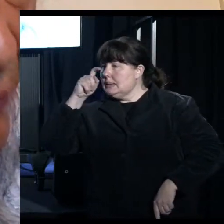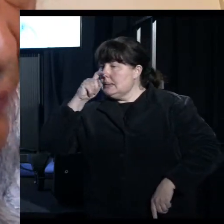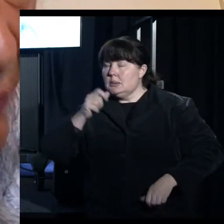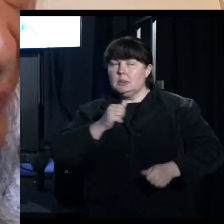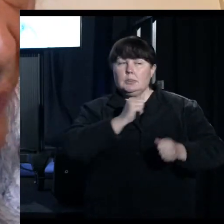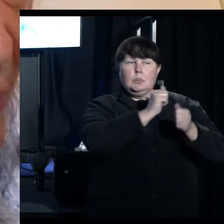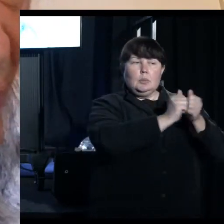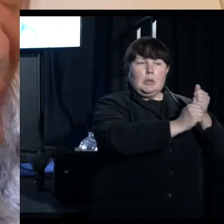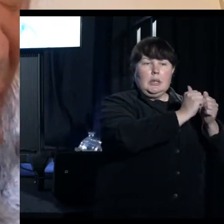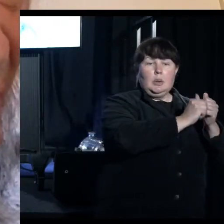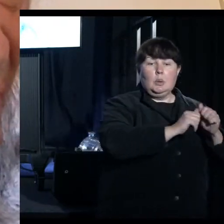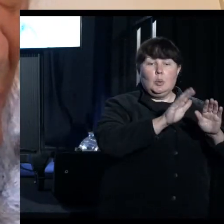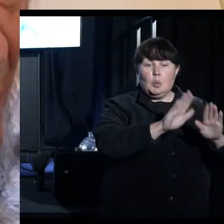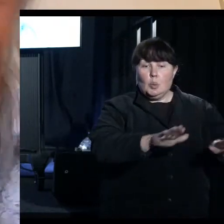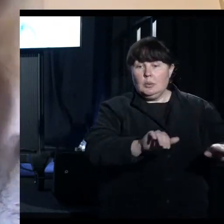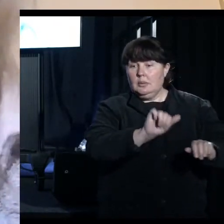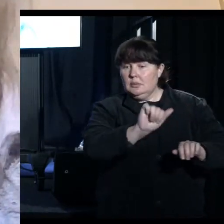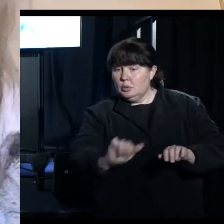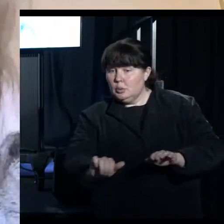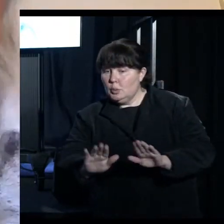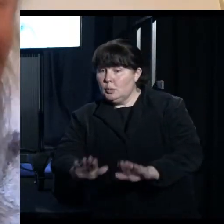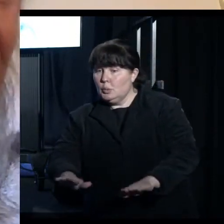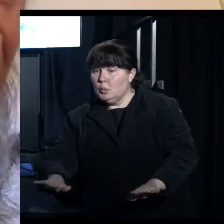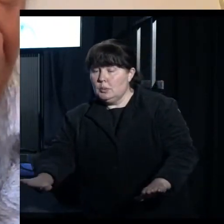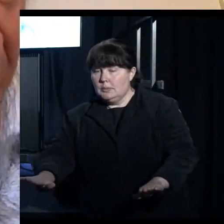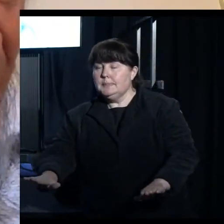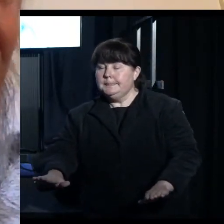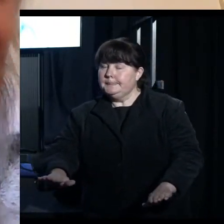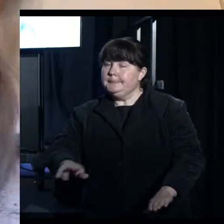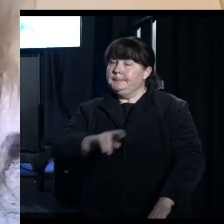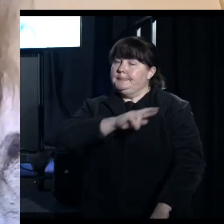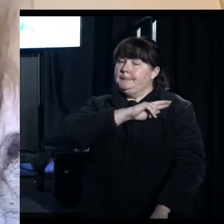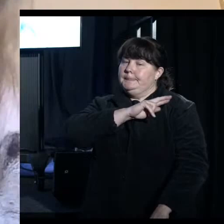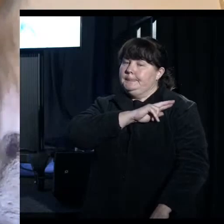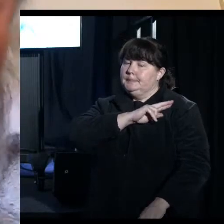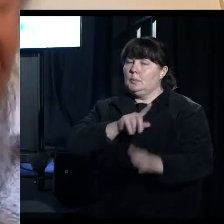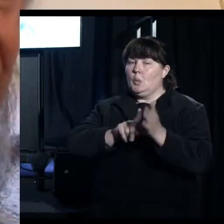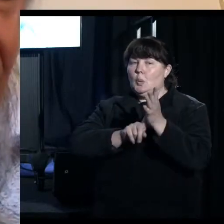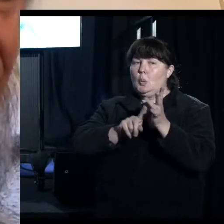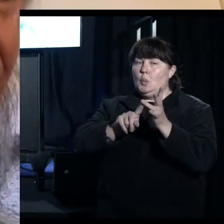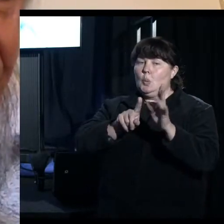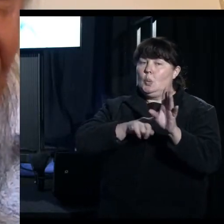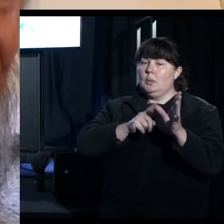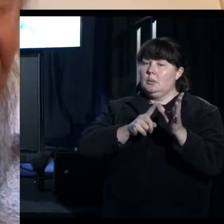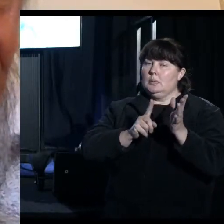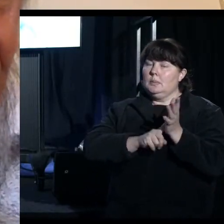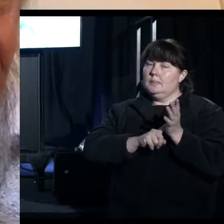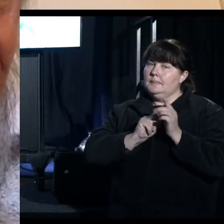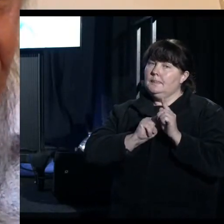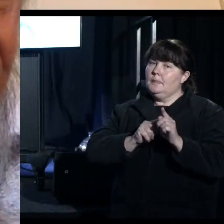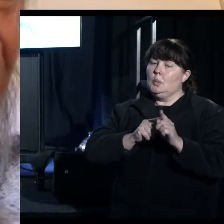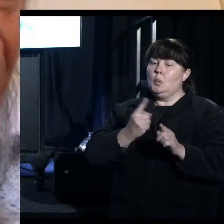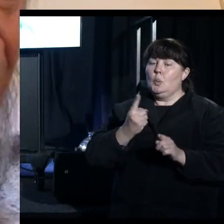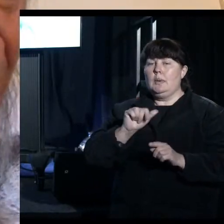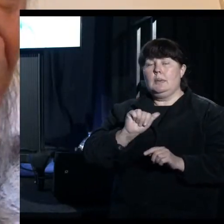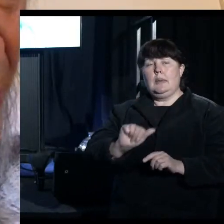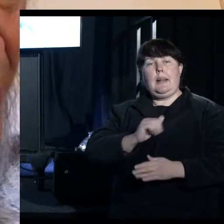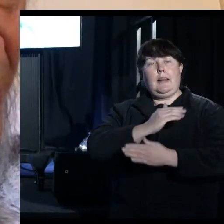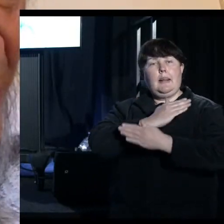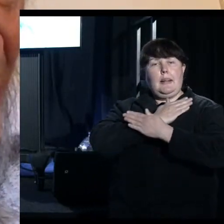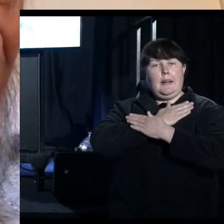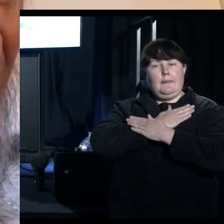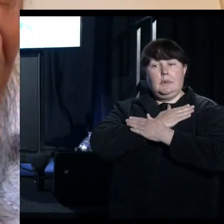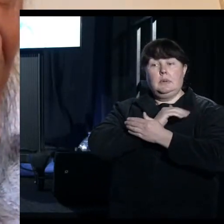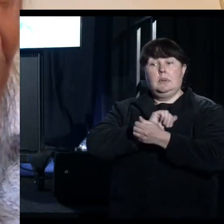love, and a bond more everlasting than repetitive, but generous and ready